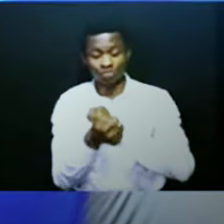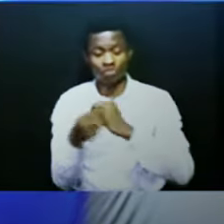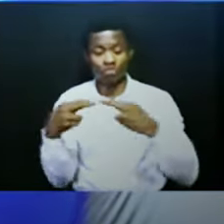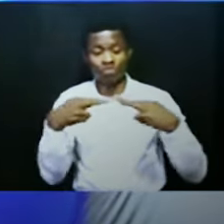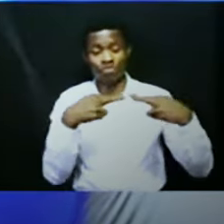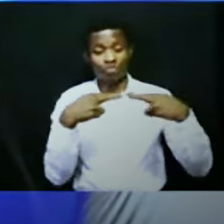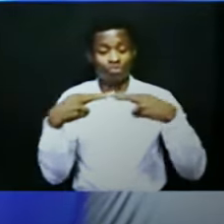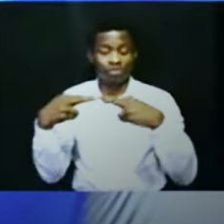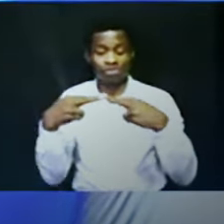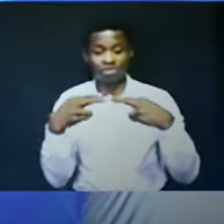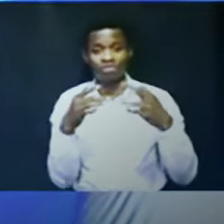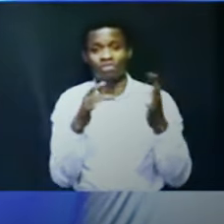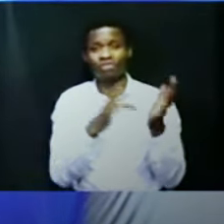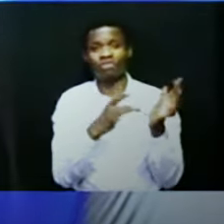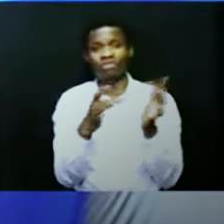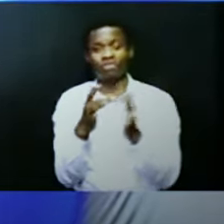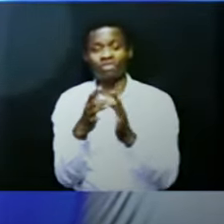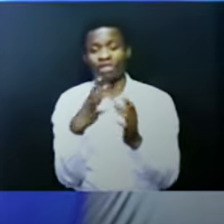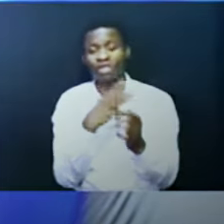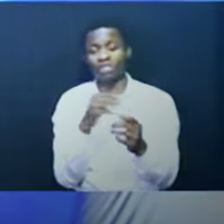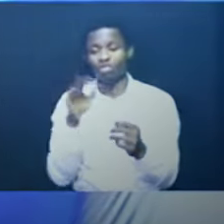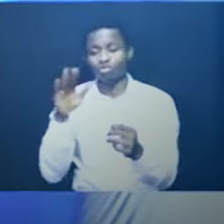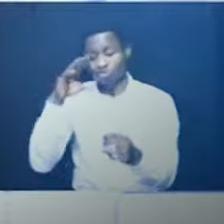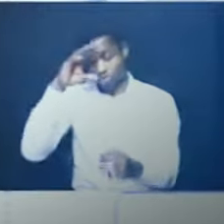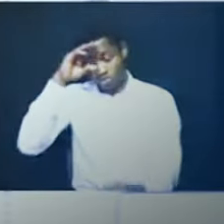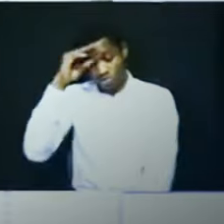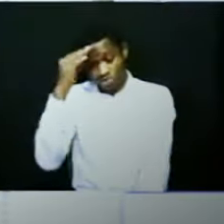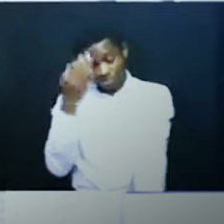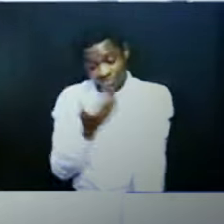Jesus and his sons